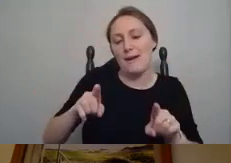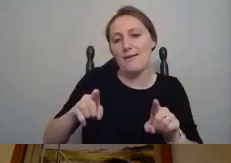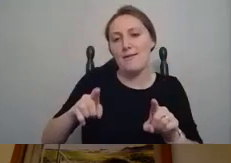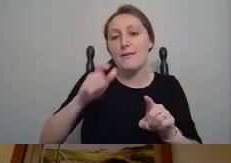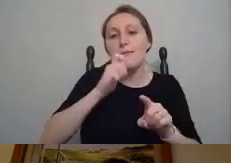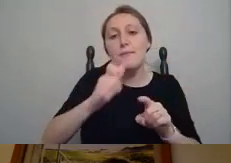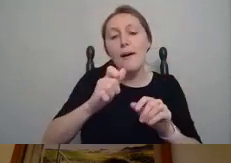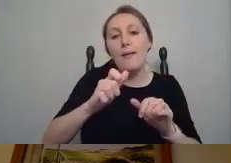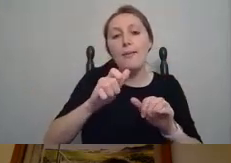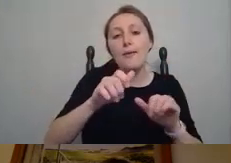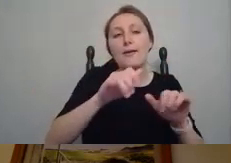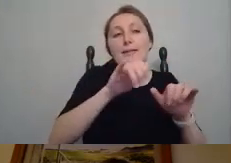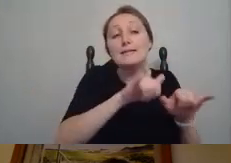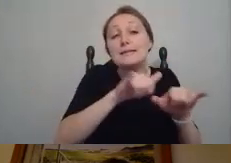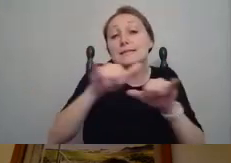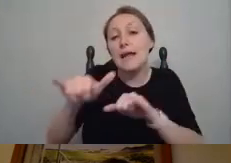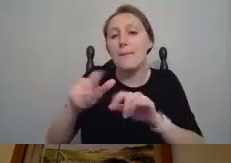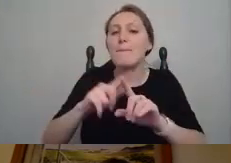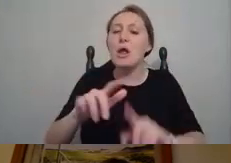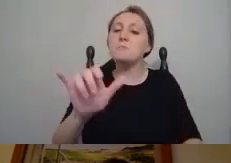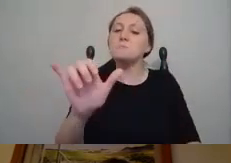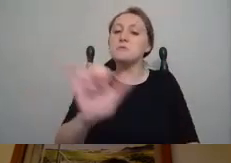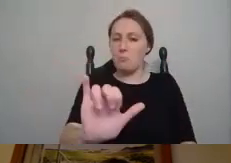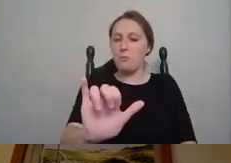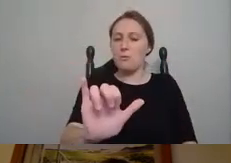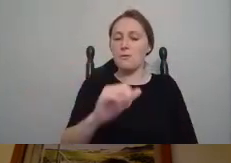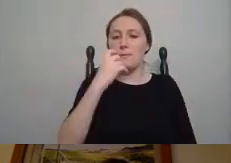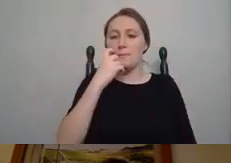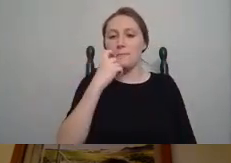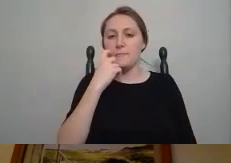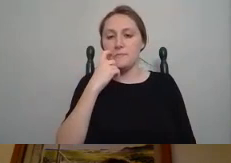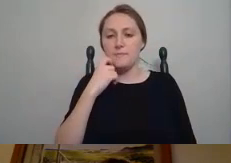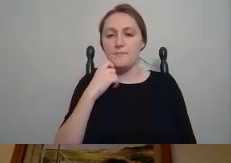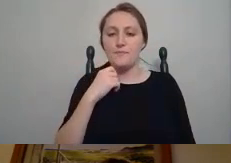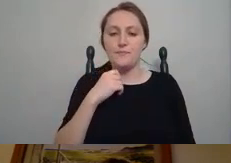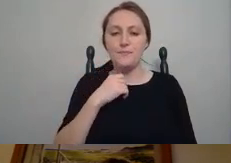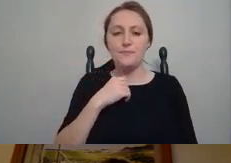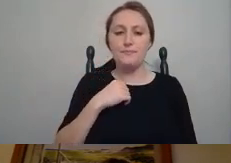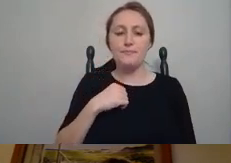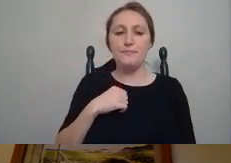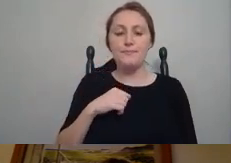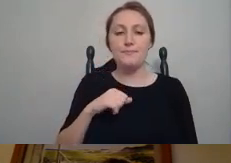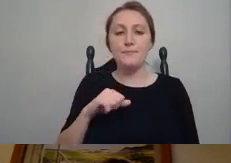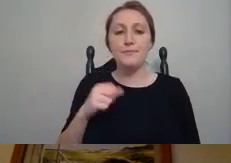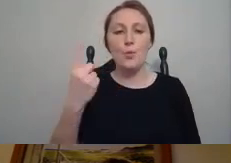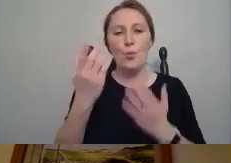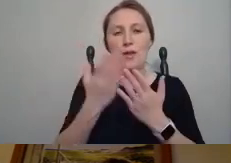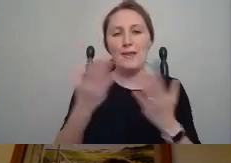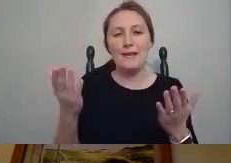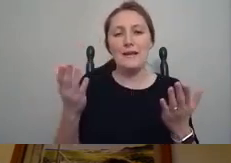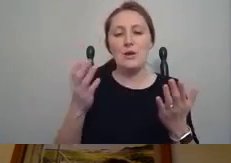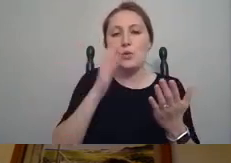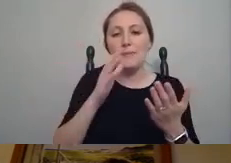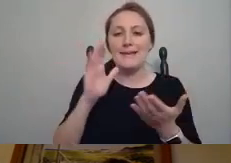but similar experiences. And I think that's one thing that will be a less of a lift